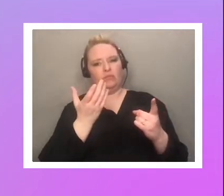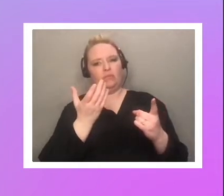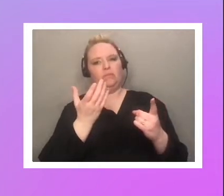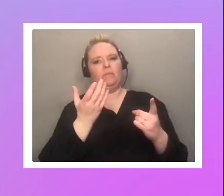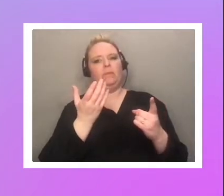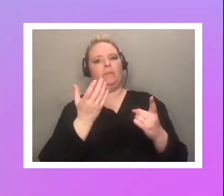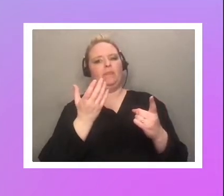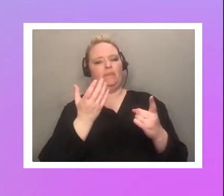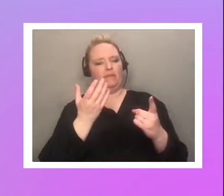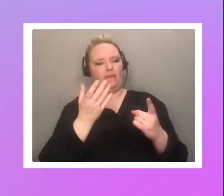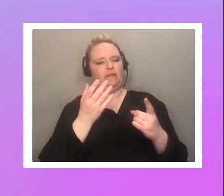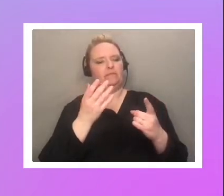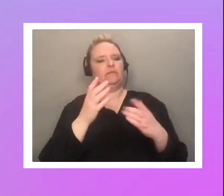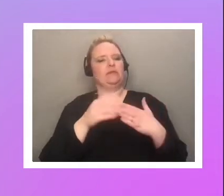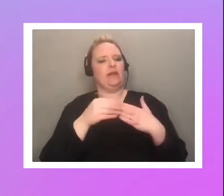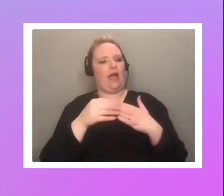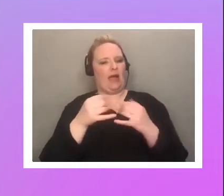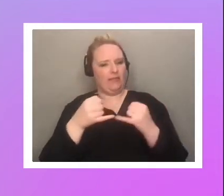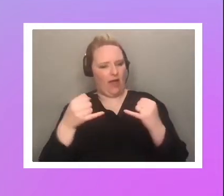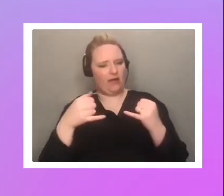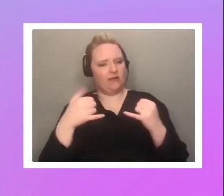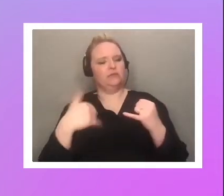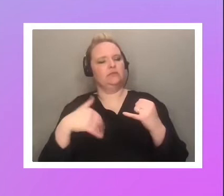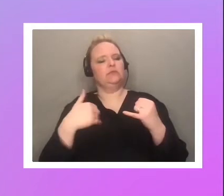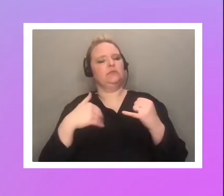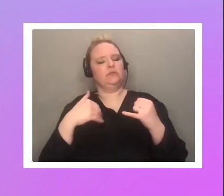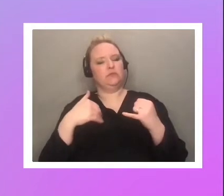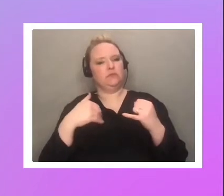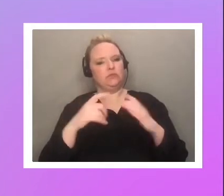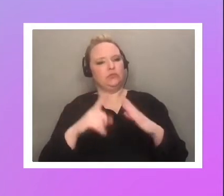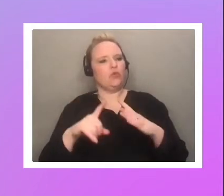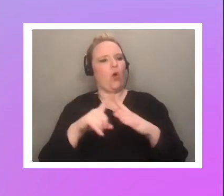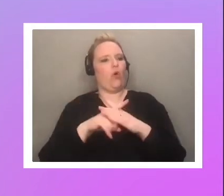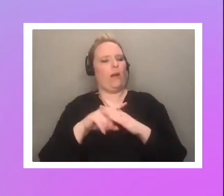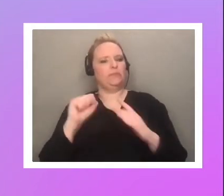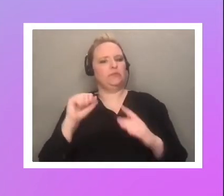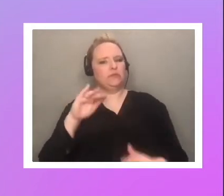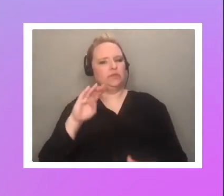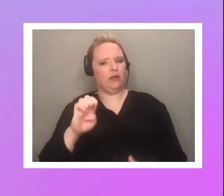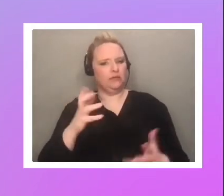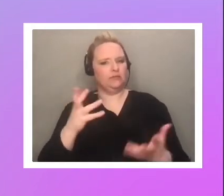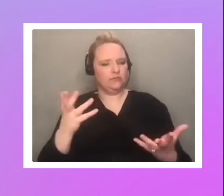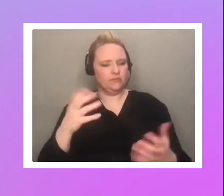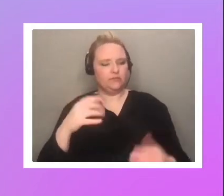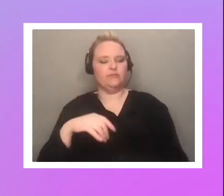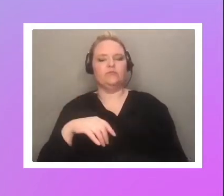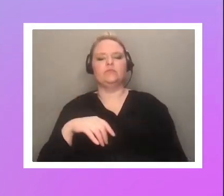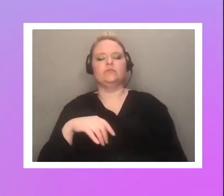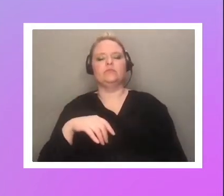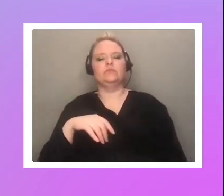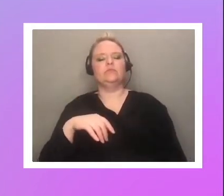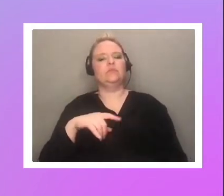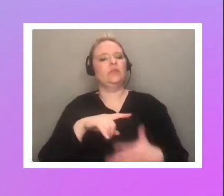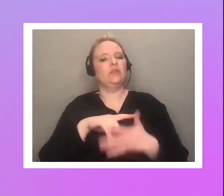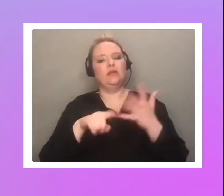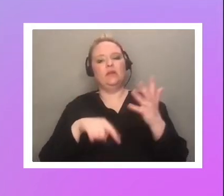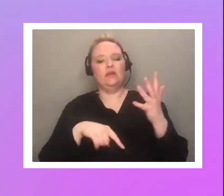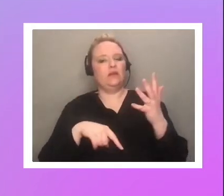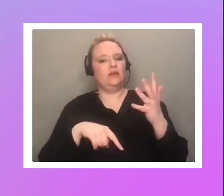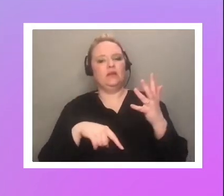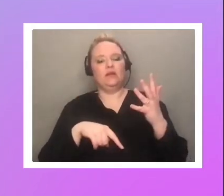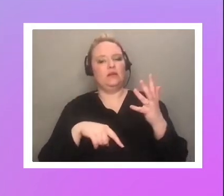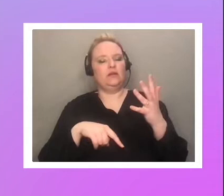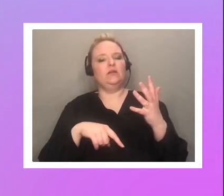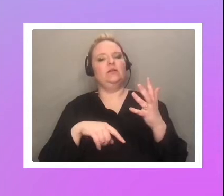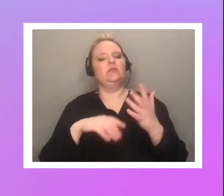what these guidelines are and how how they show up on a site. So again, these are not these are some of